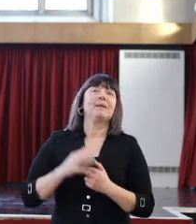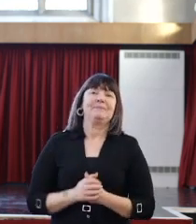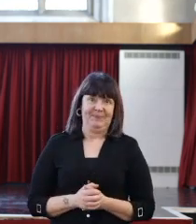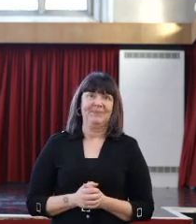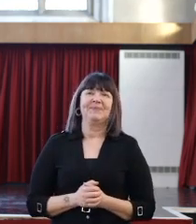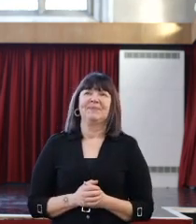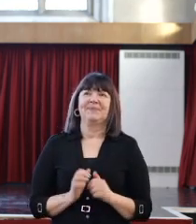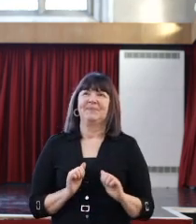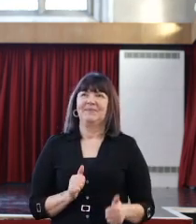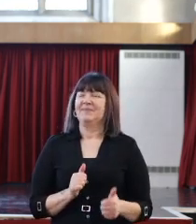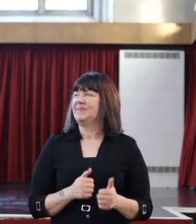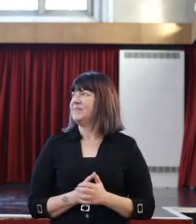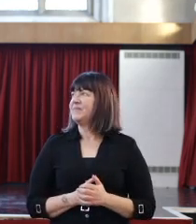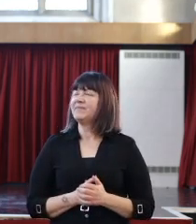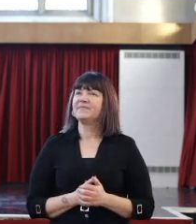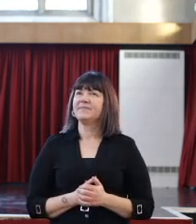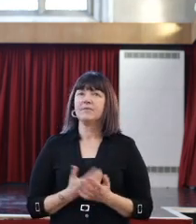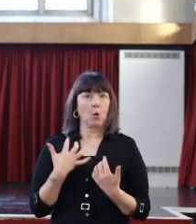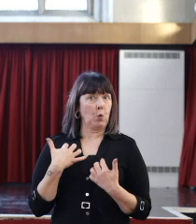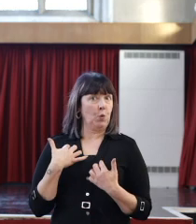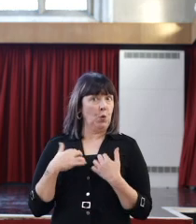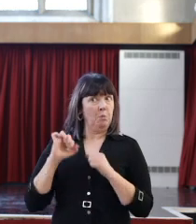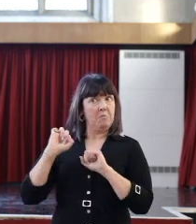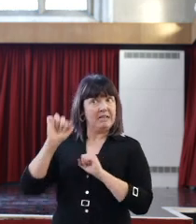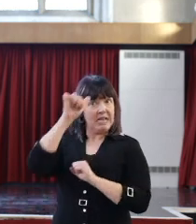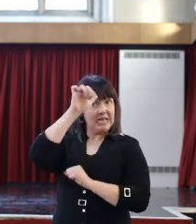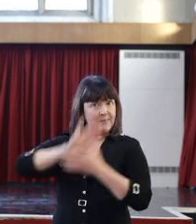and look forward to his story. Desmond.